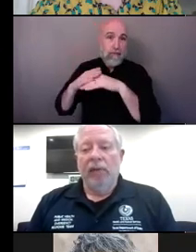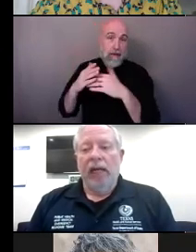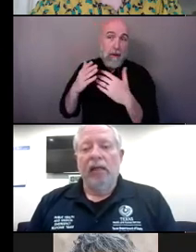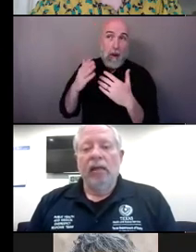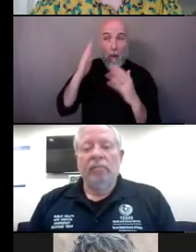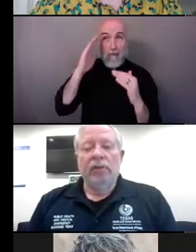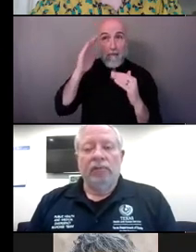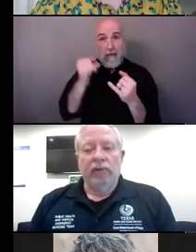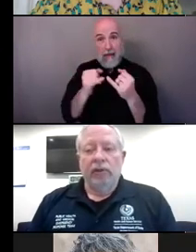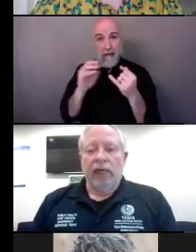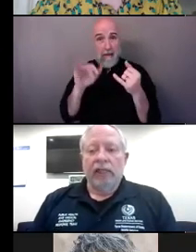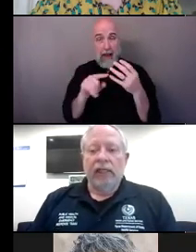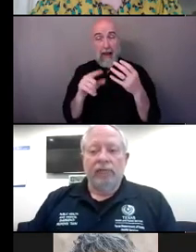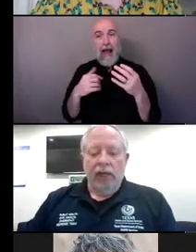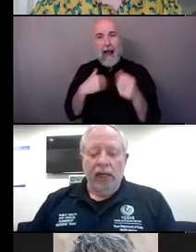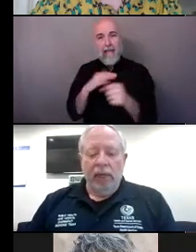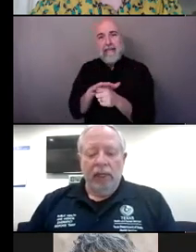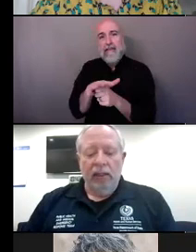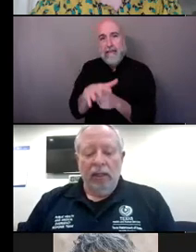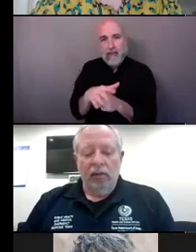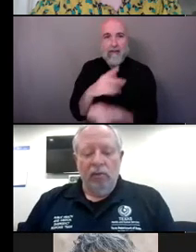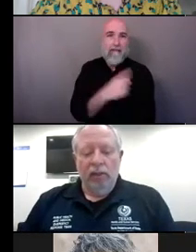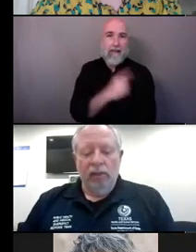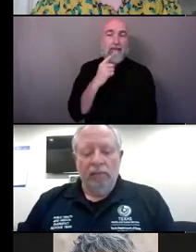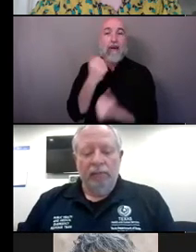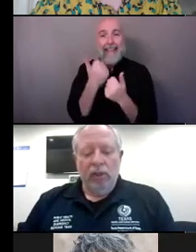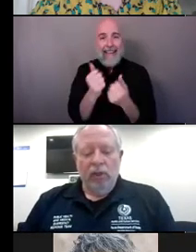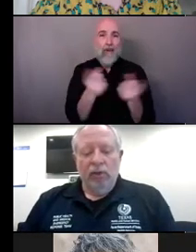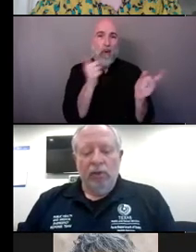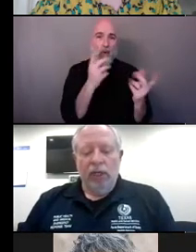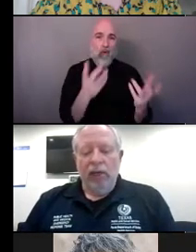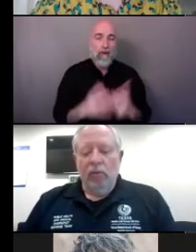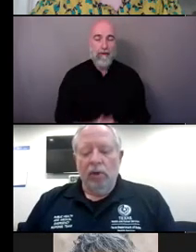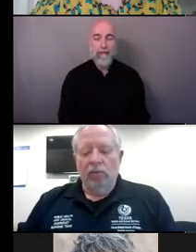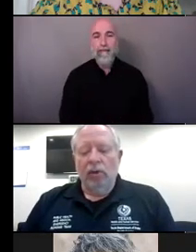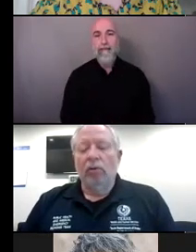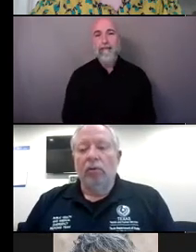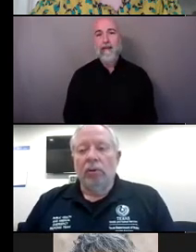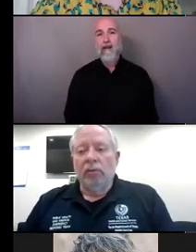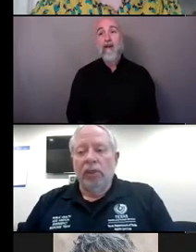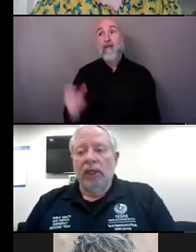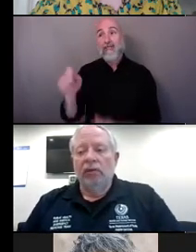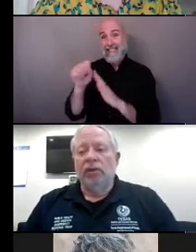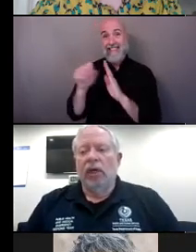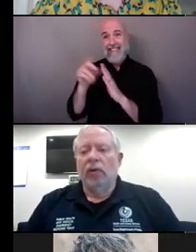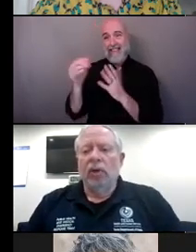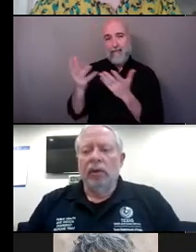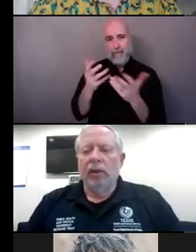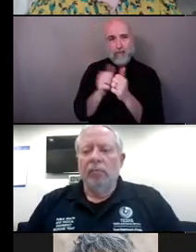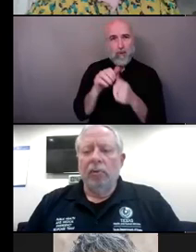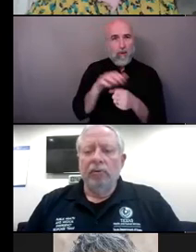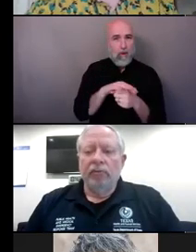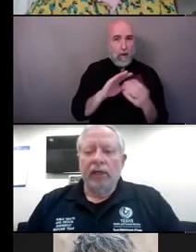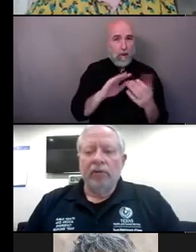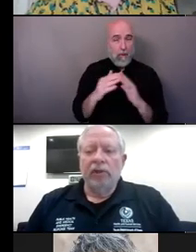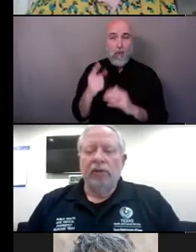the end of May, be sufficient vaccine for anybody who wants it. So the state worked with local communities. One of